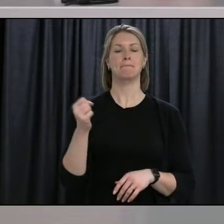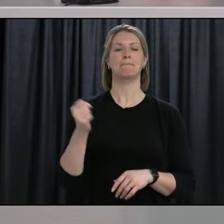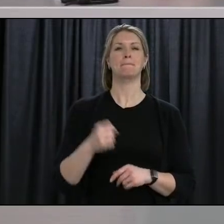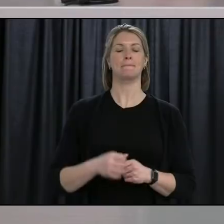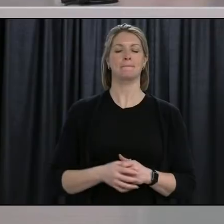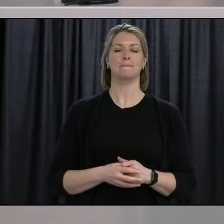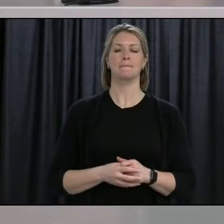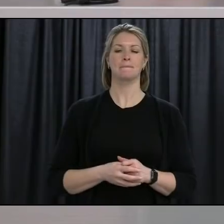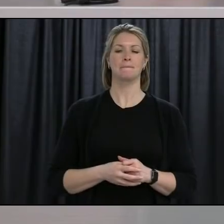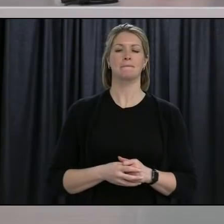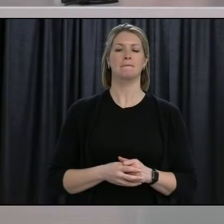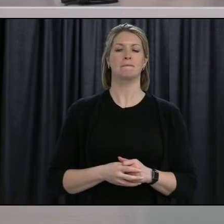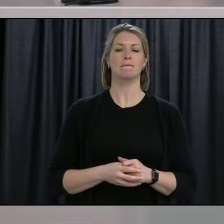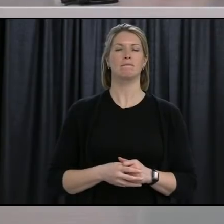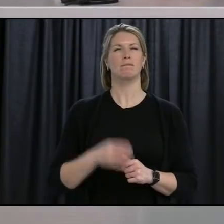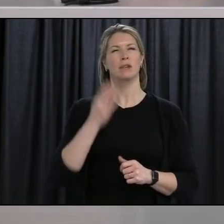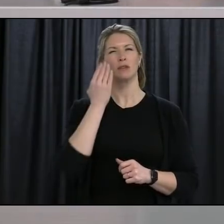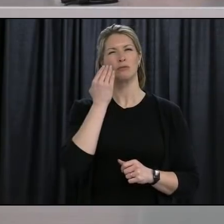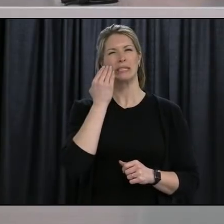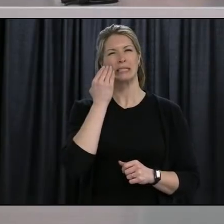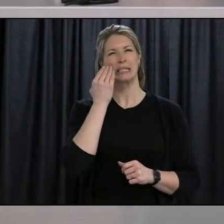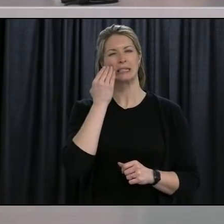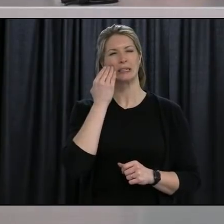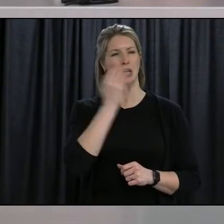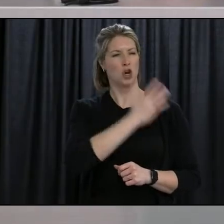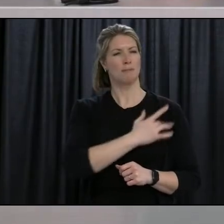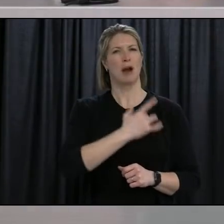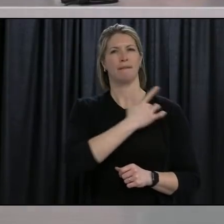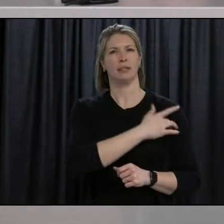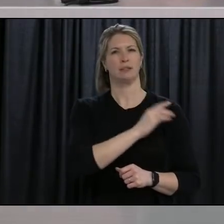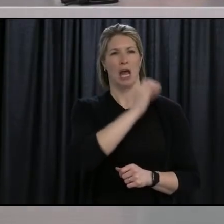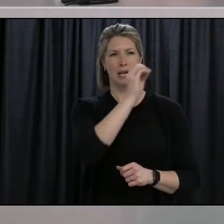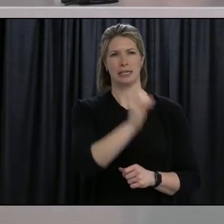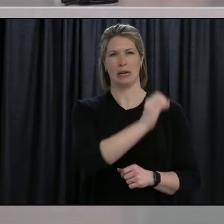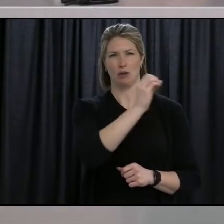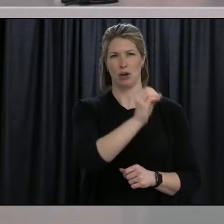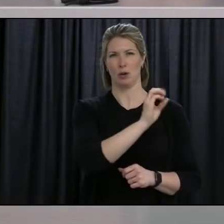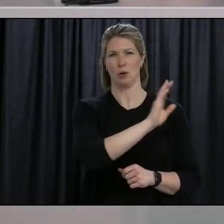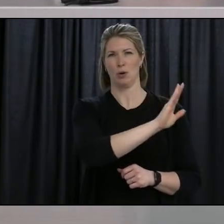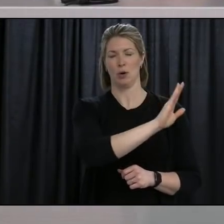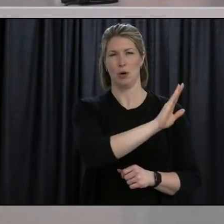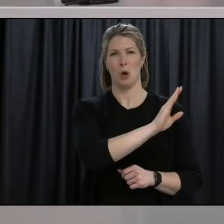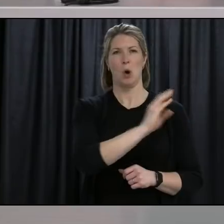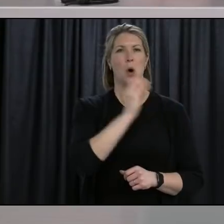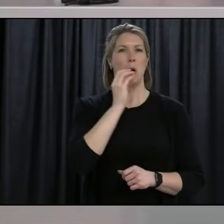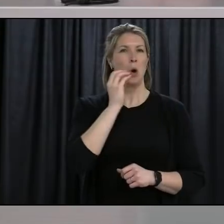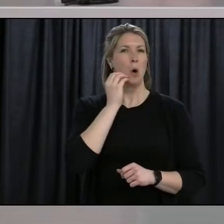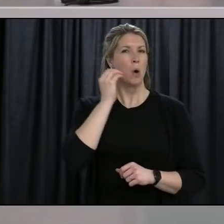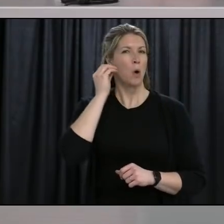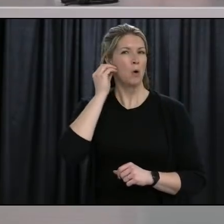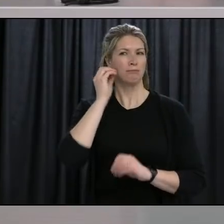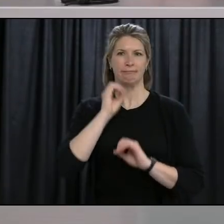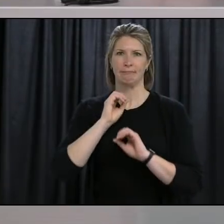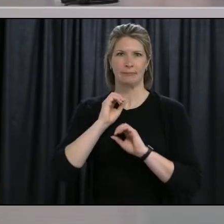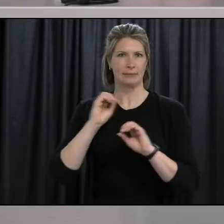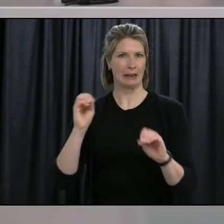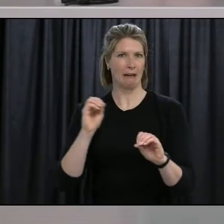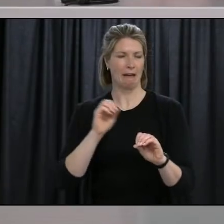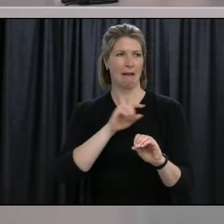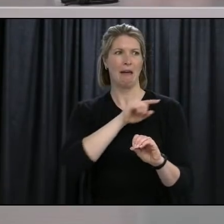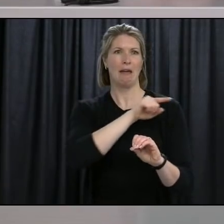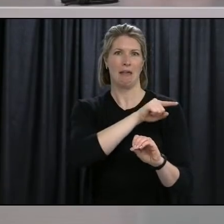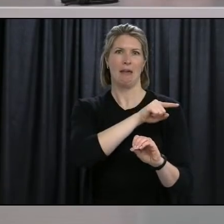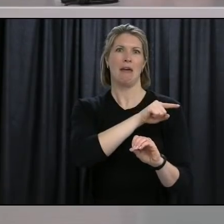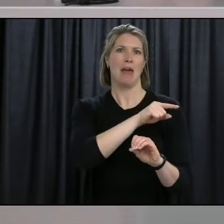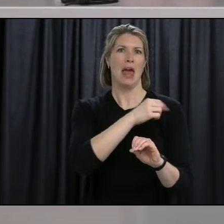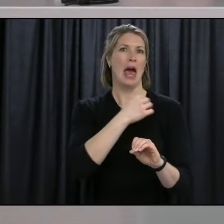do. We've seen Ontario's homeless population been added to the province's list of who is now eligible to